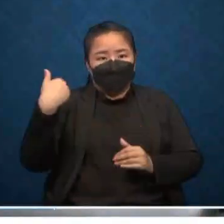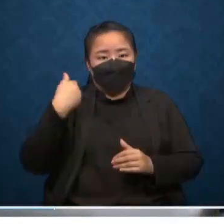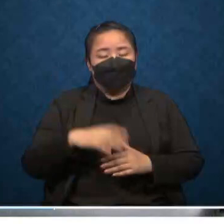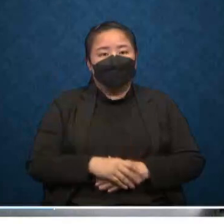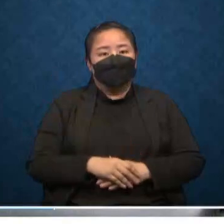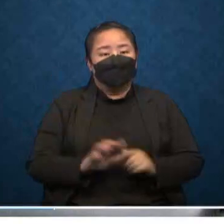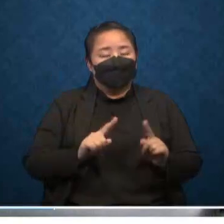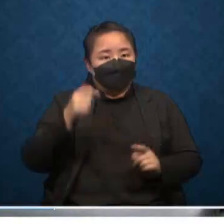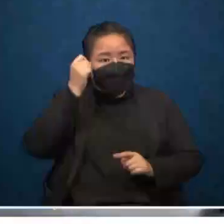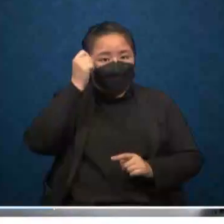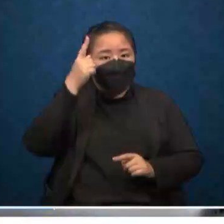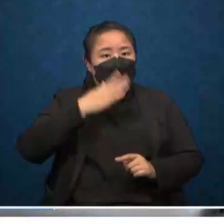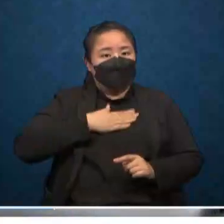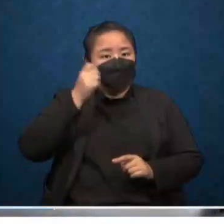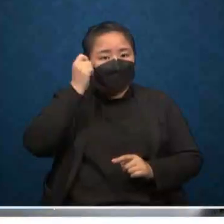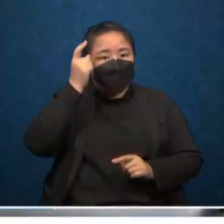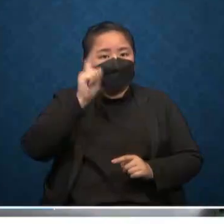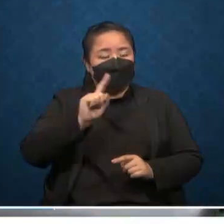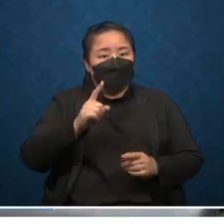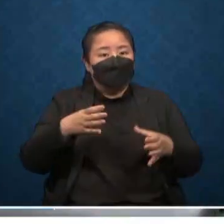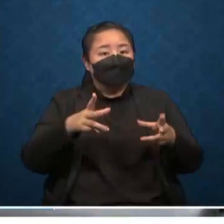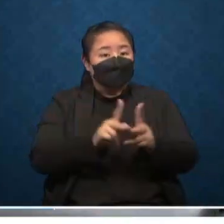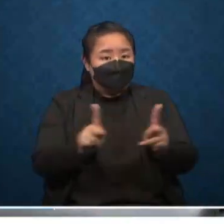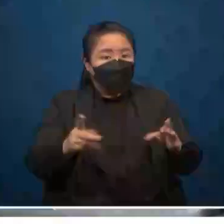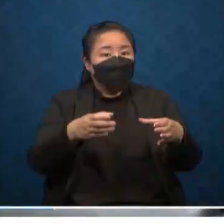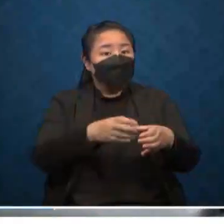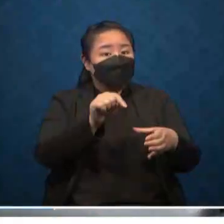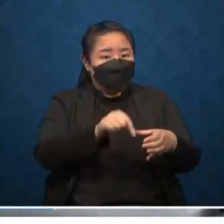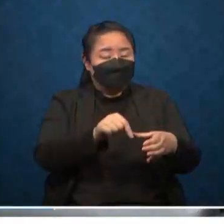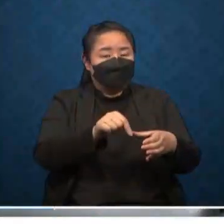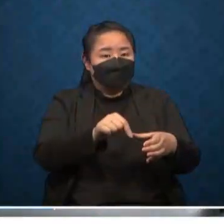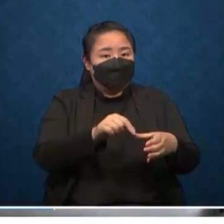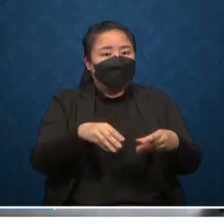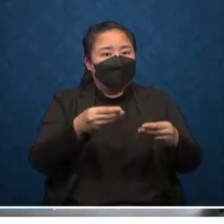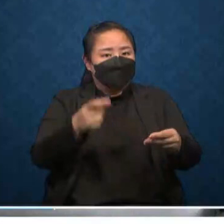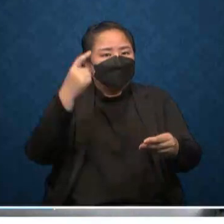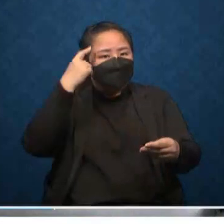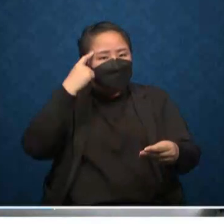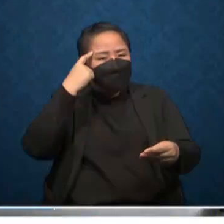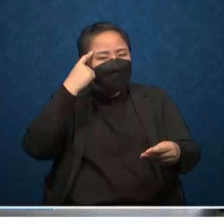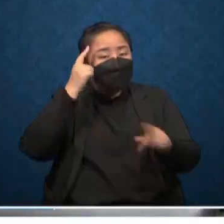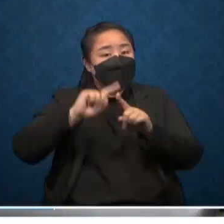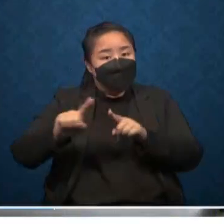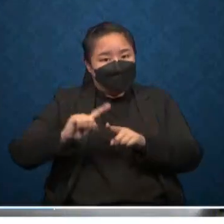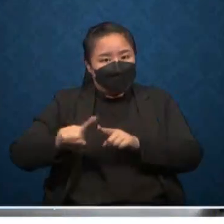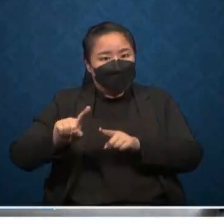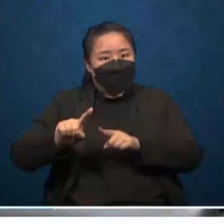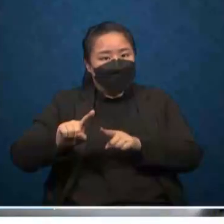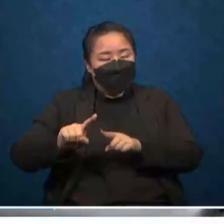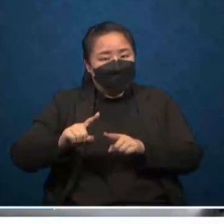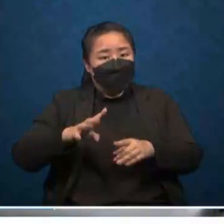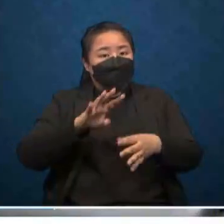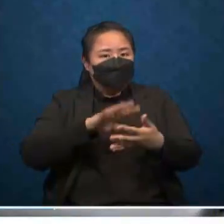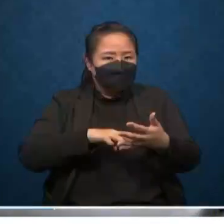But, I understand that this the government is one theérieures gives a sense of we have in